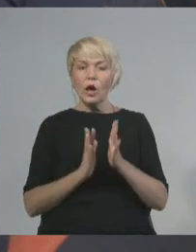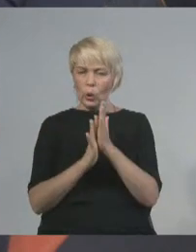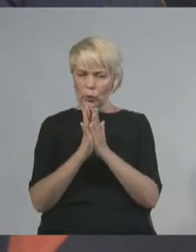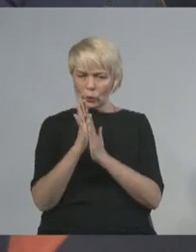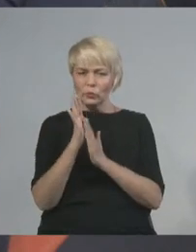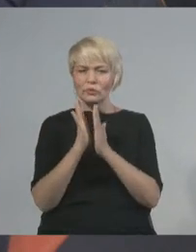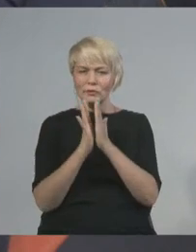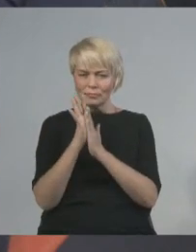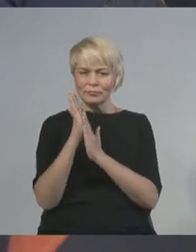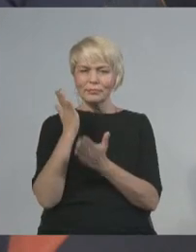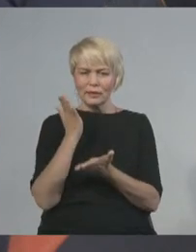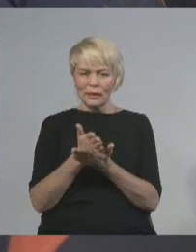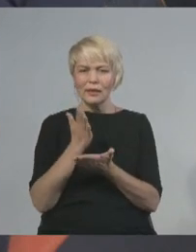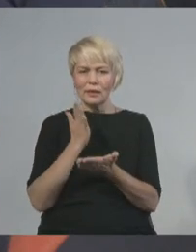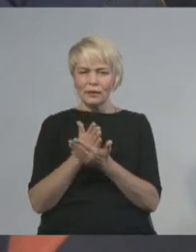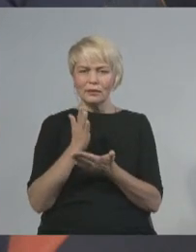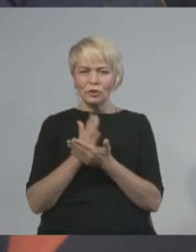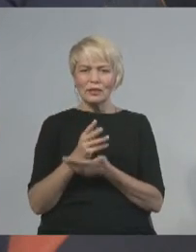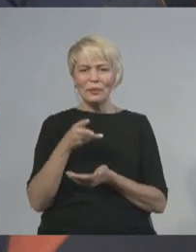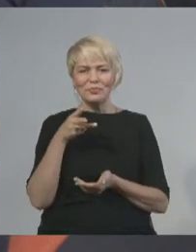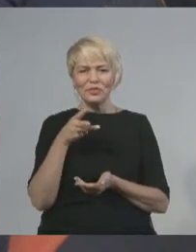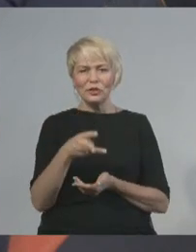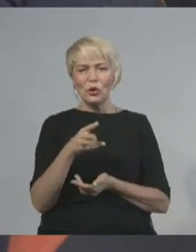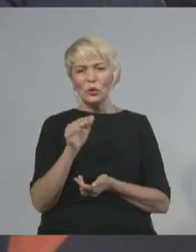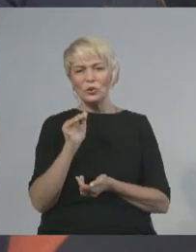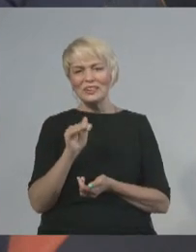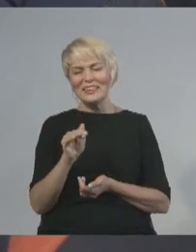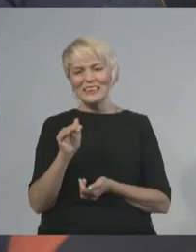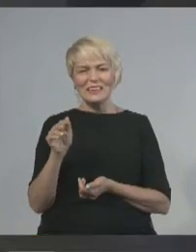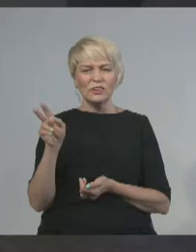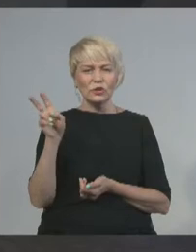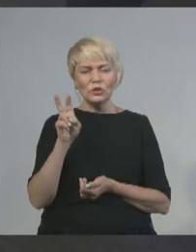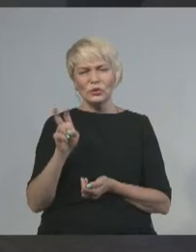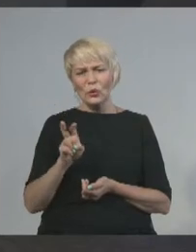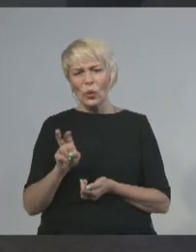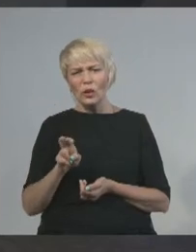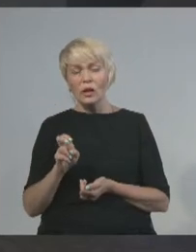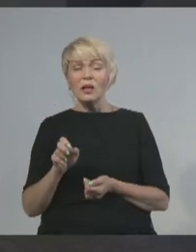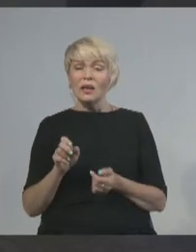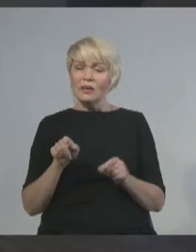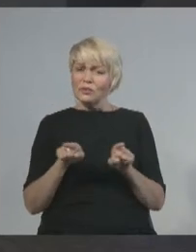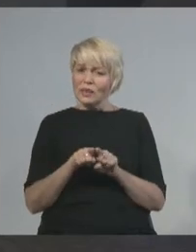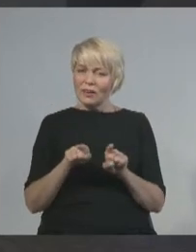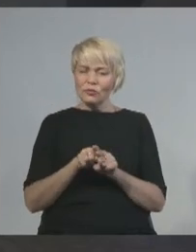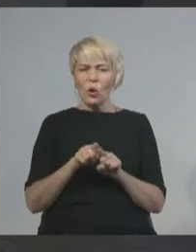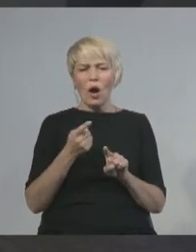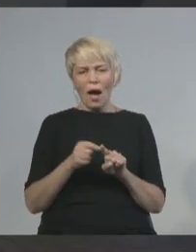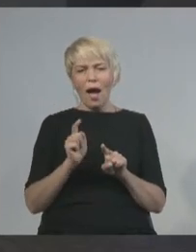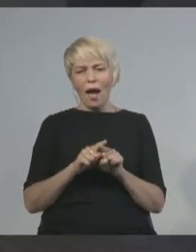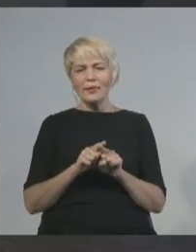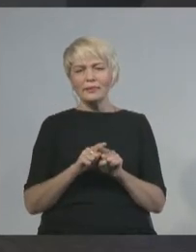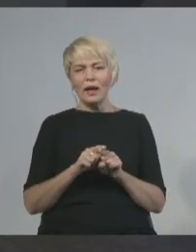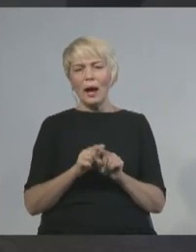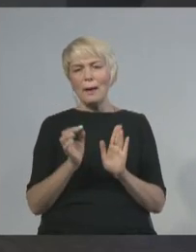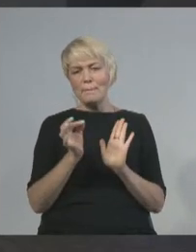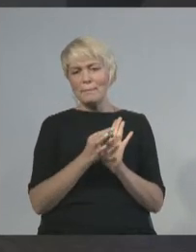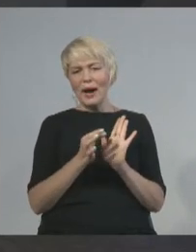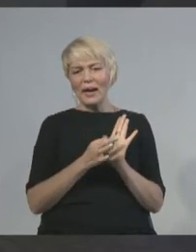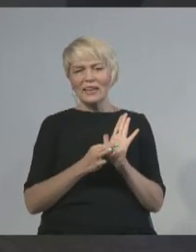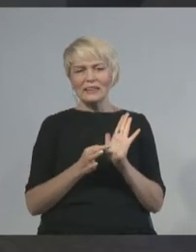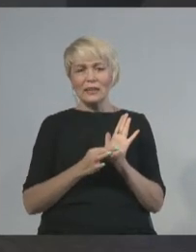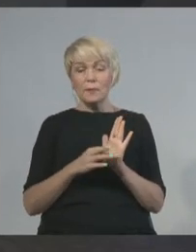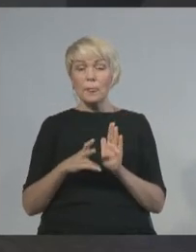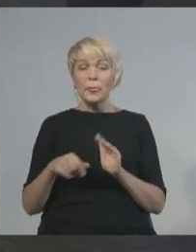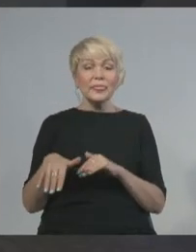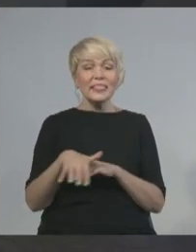but it's growing from three thousand dollars to eighty thousand 000 per year it's a big indicator